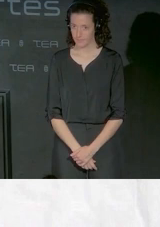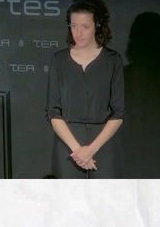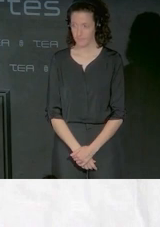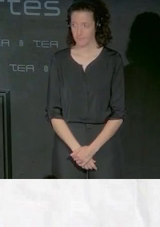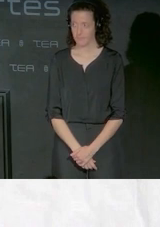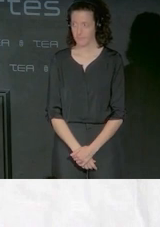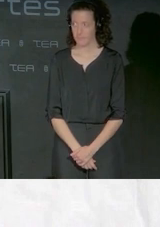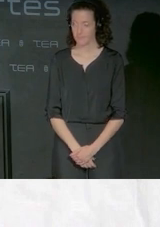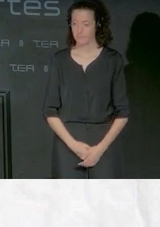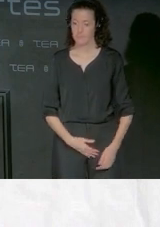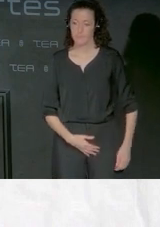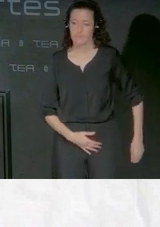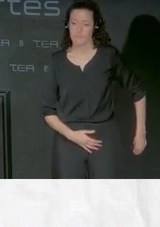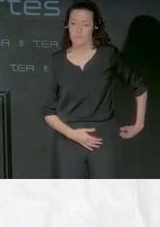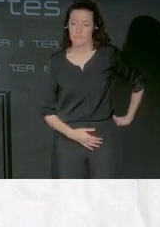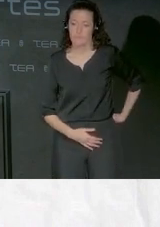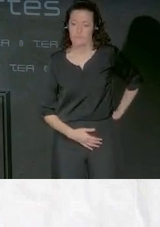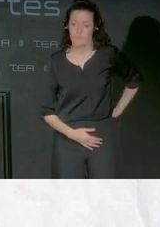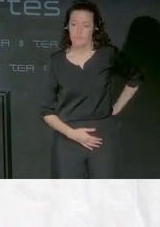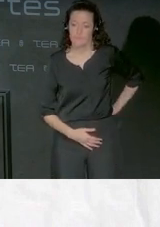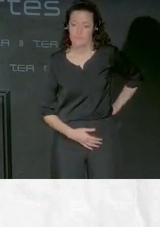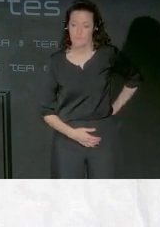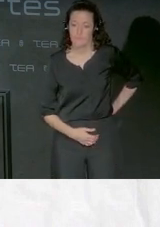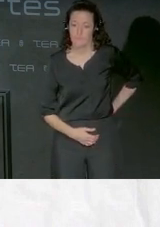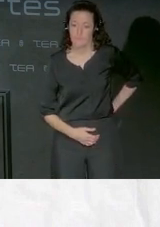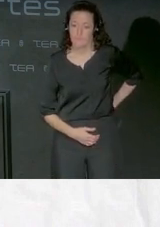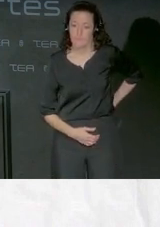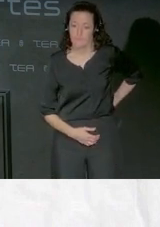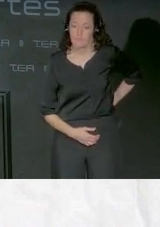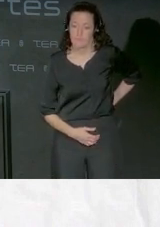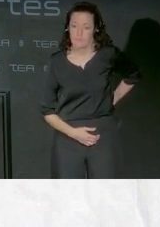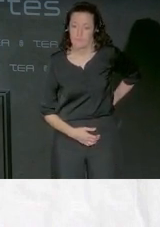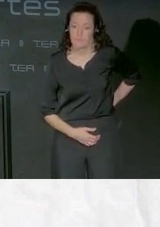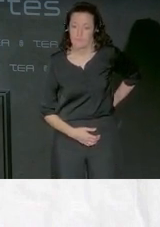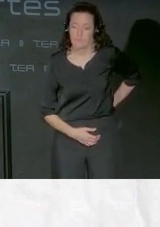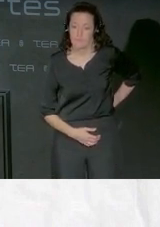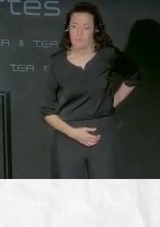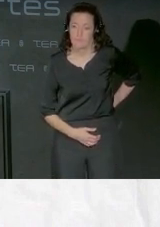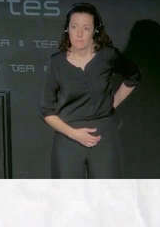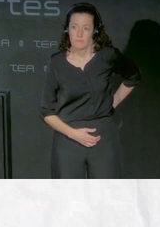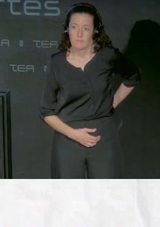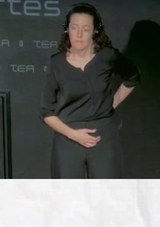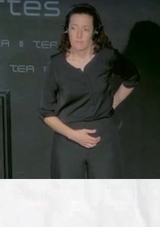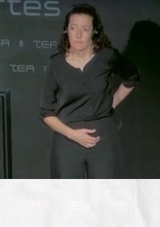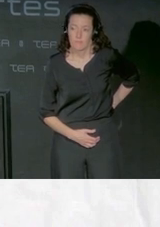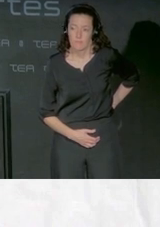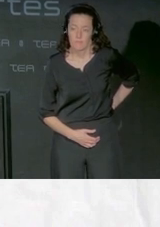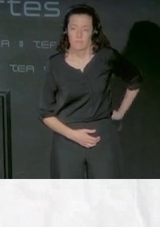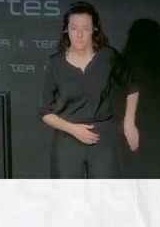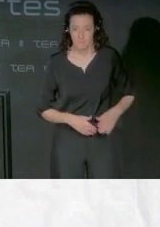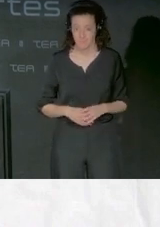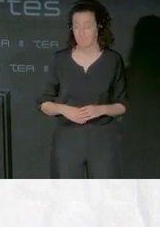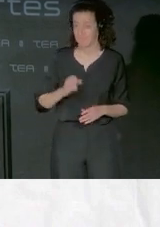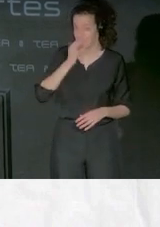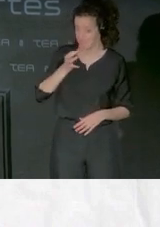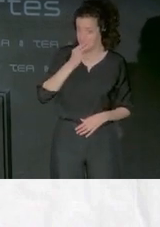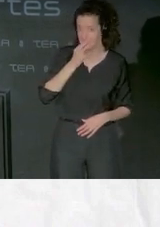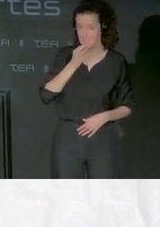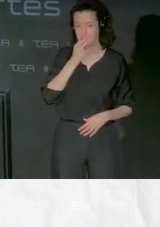also from me, Martin Dawson, from the European Commission unit responsible for audiovisual and